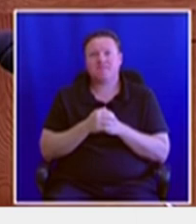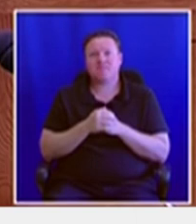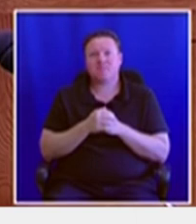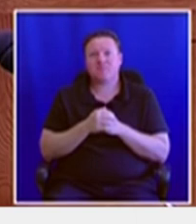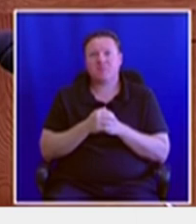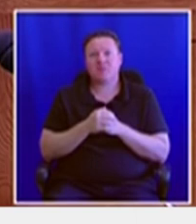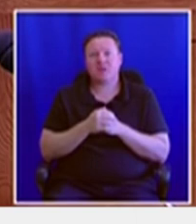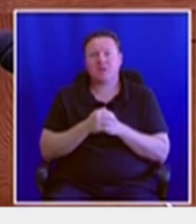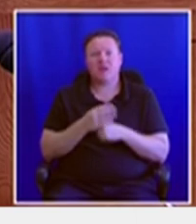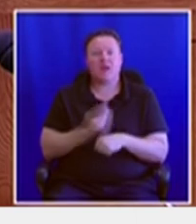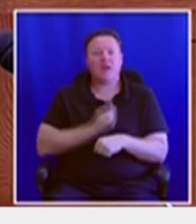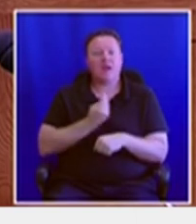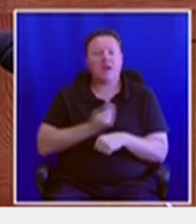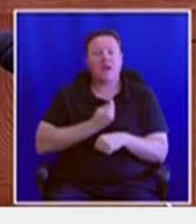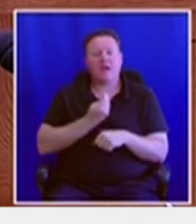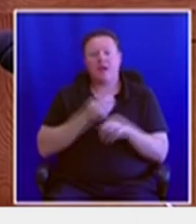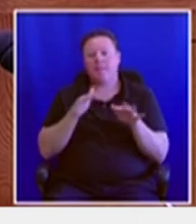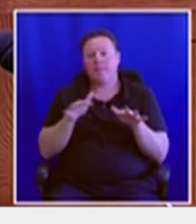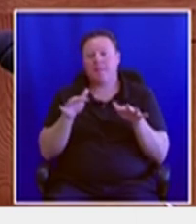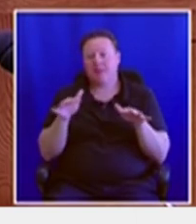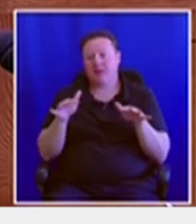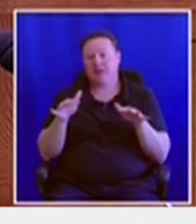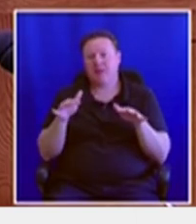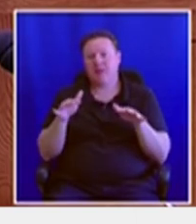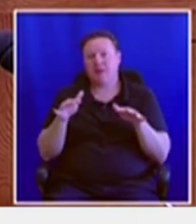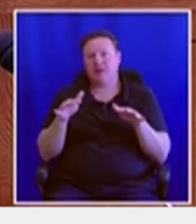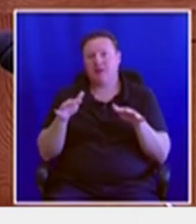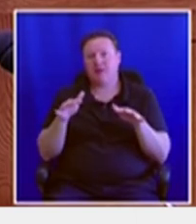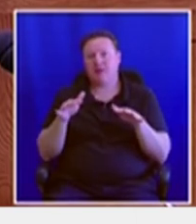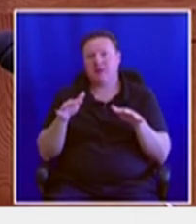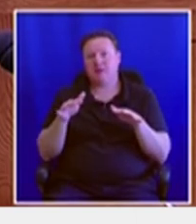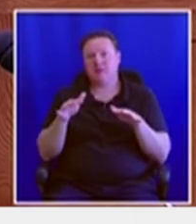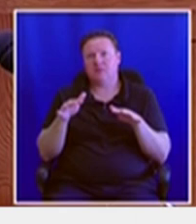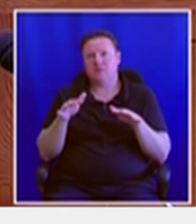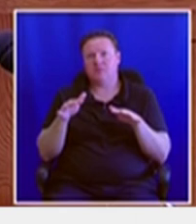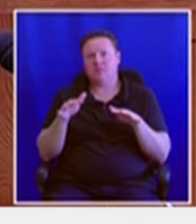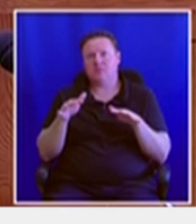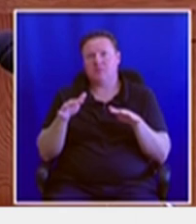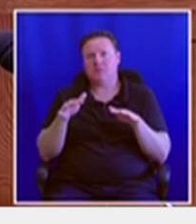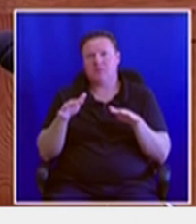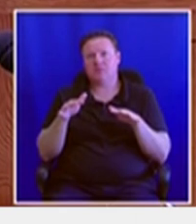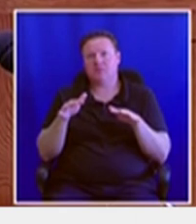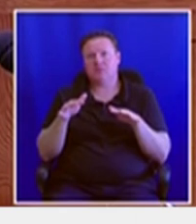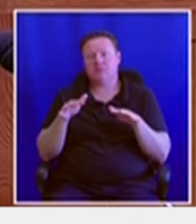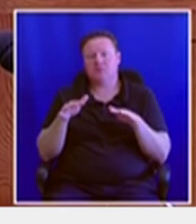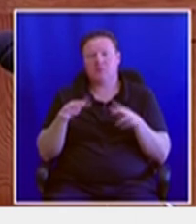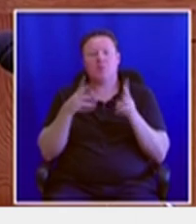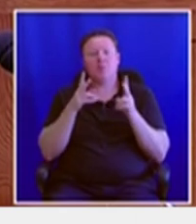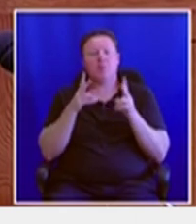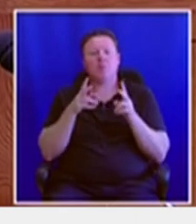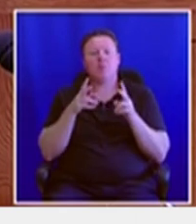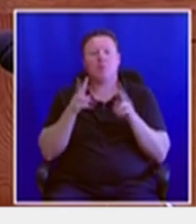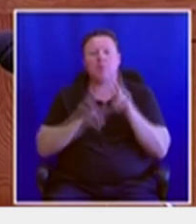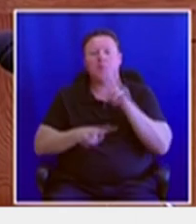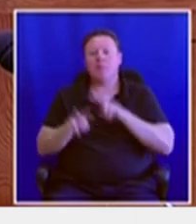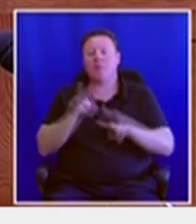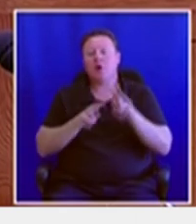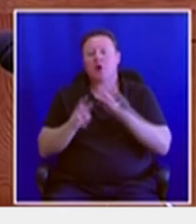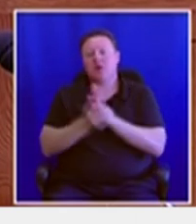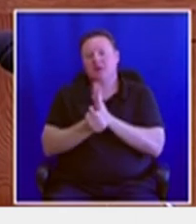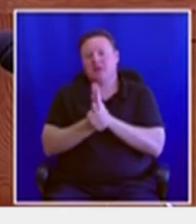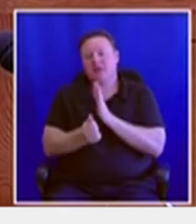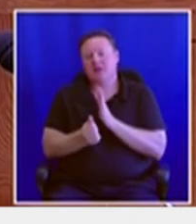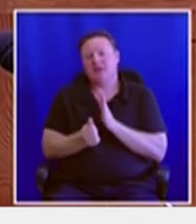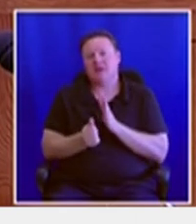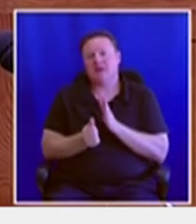get our young people to accede to modern skills that the